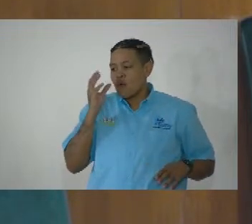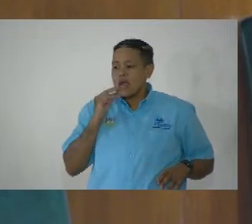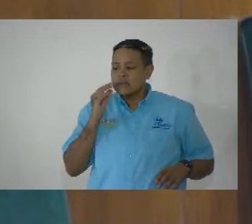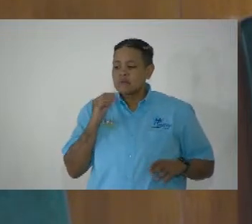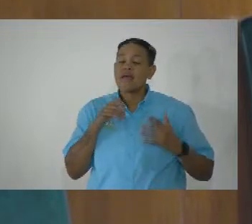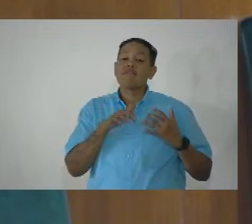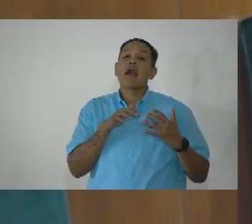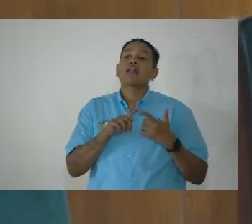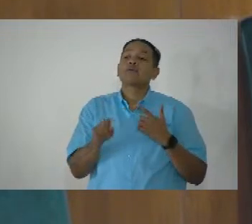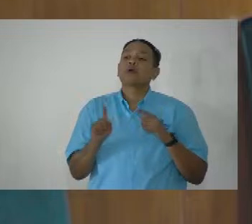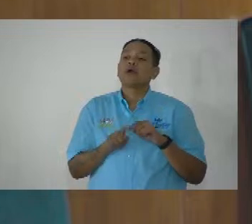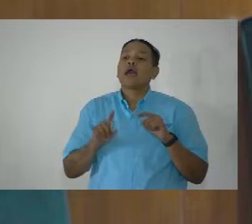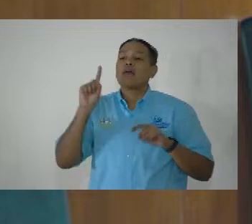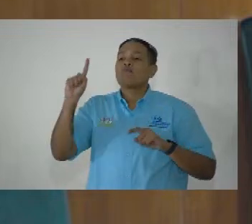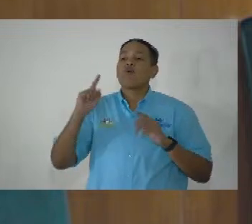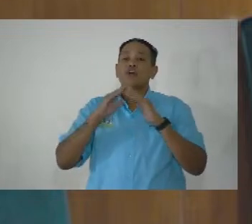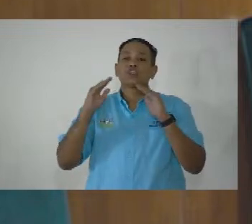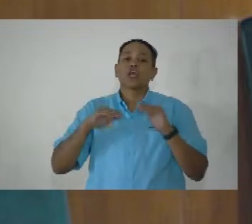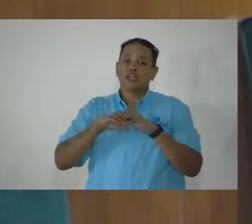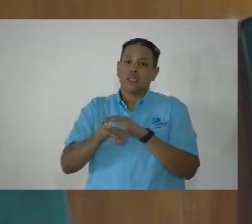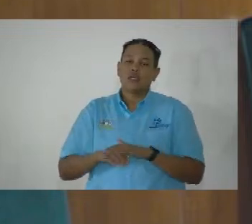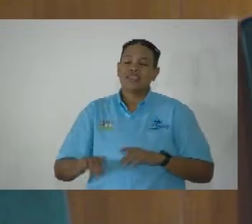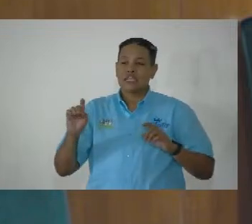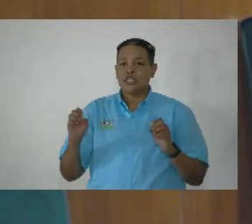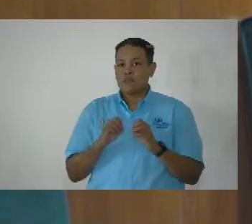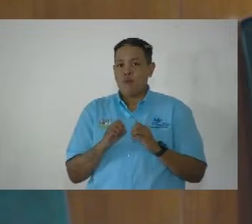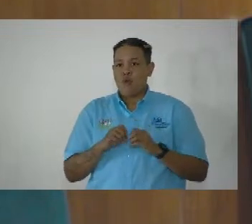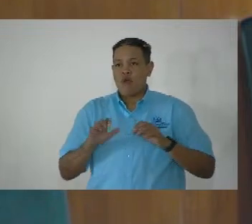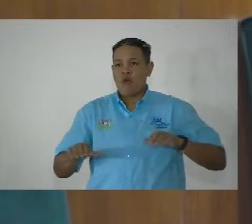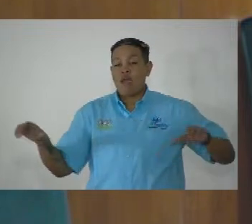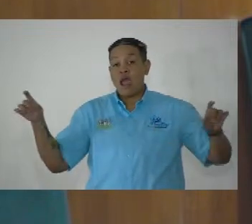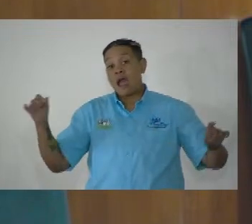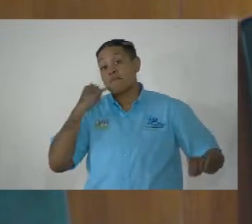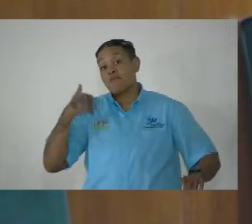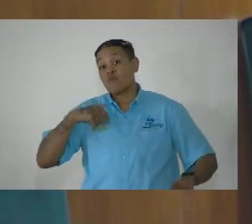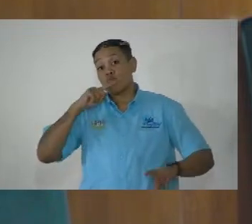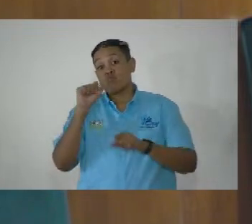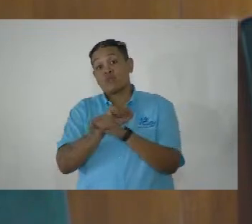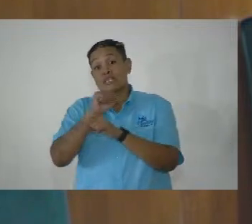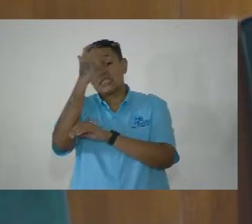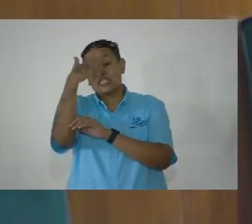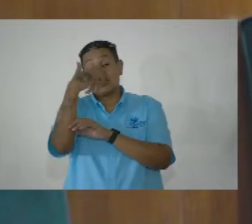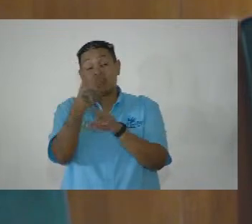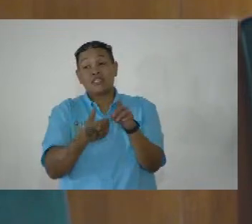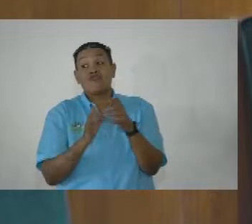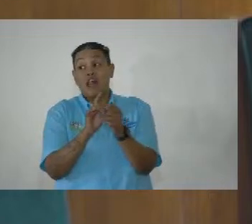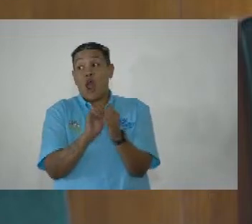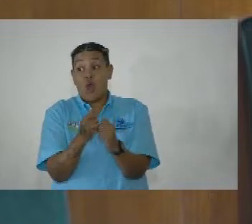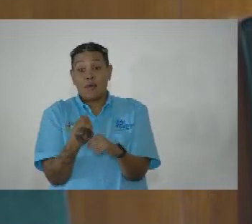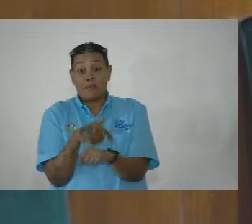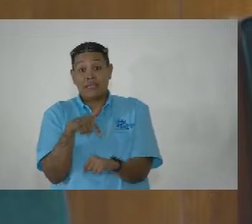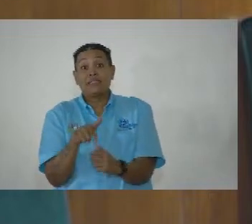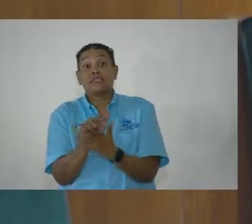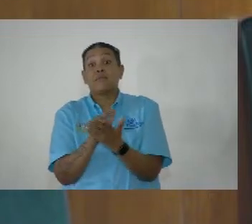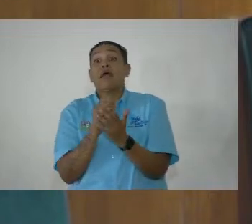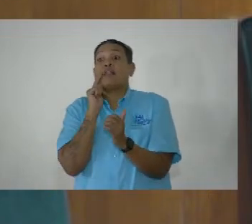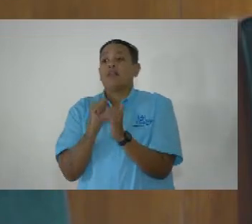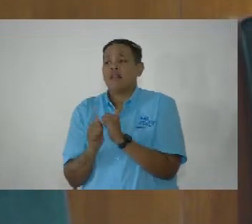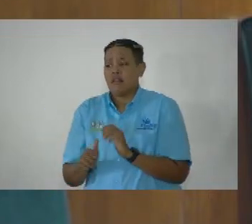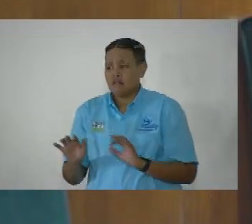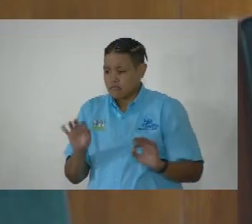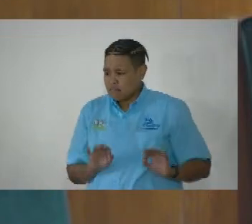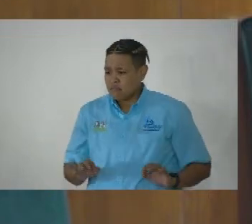violence, but it can't only be one. So, Madam Speaker, if we are really serious about making this bill